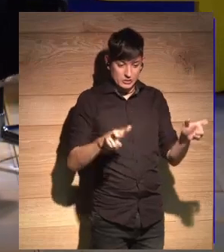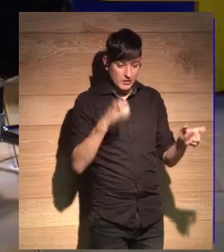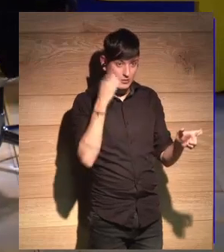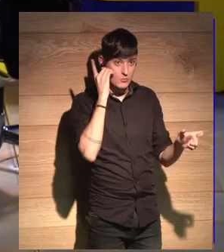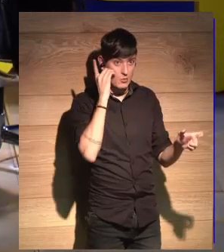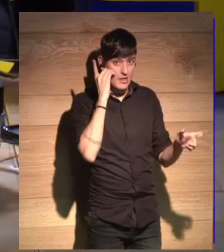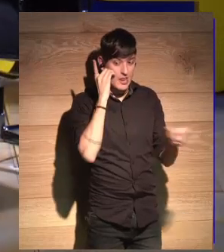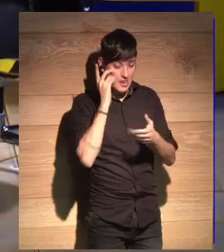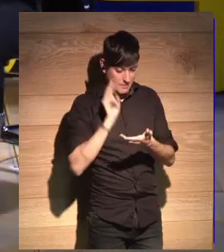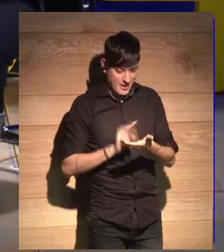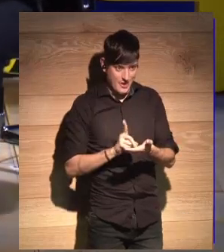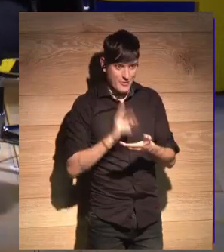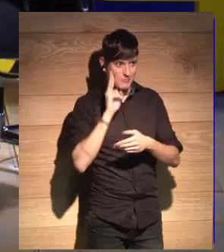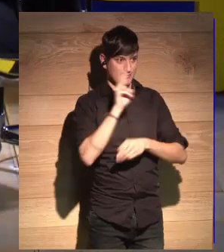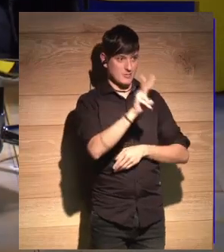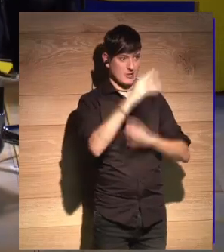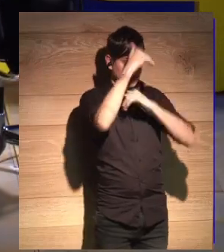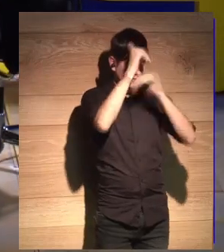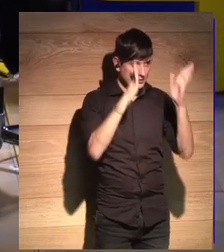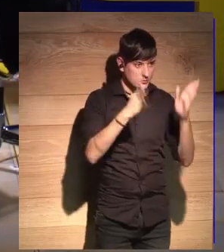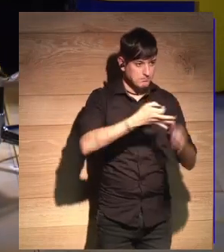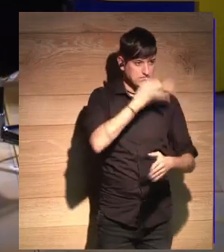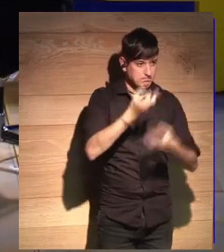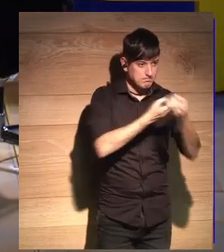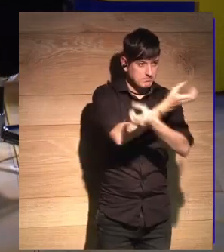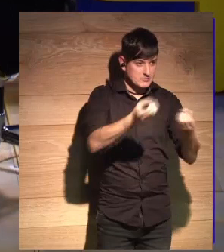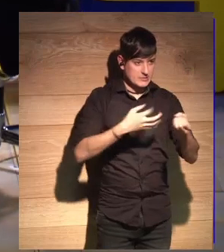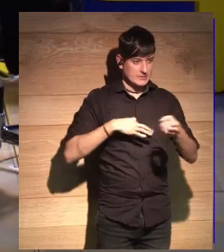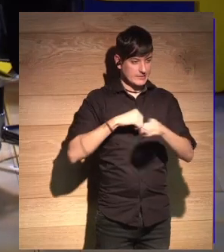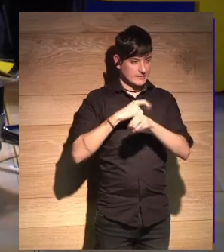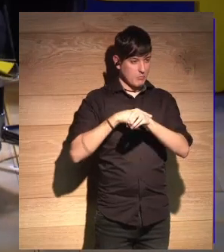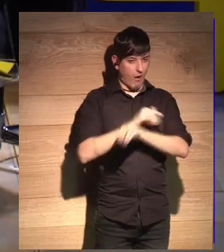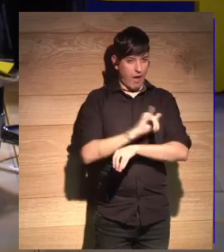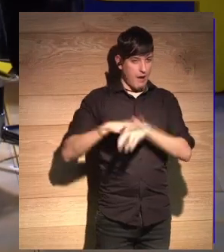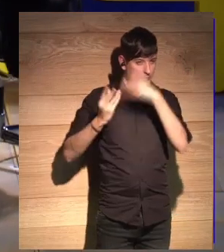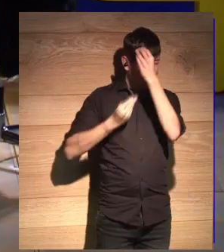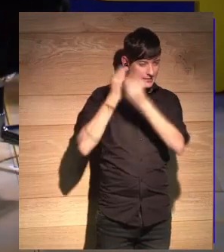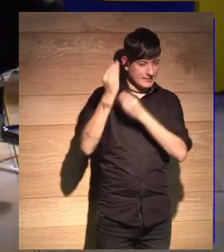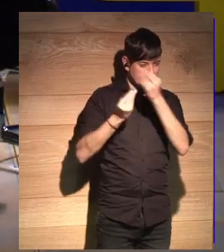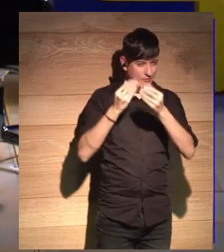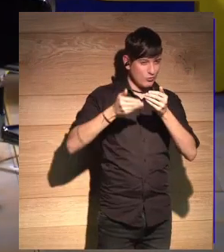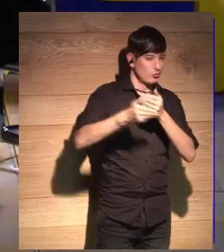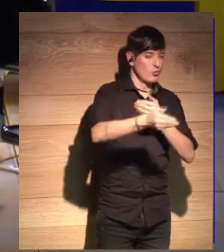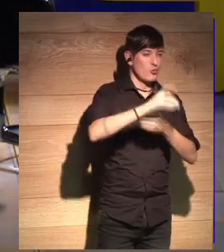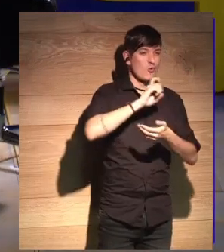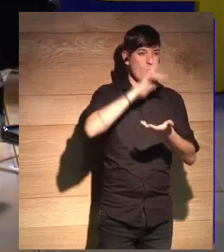we have been able to make lots of people not look at their phones for a while.